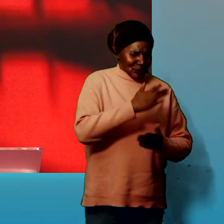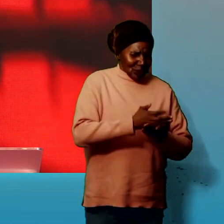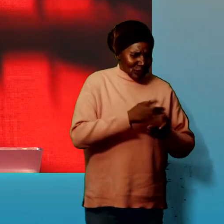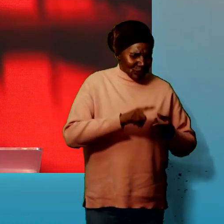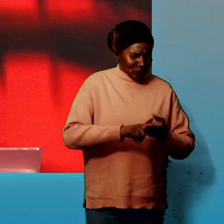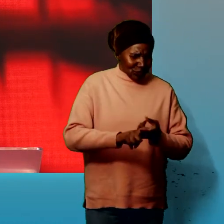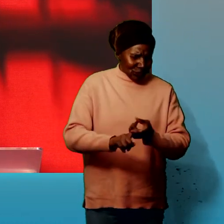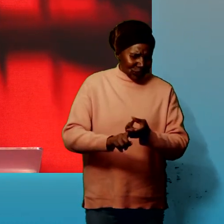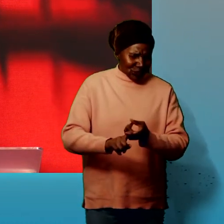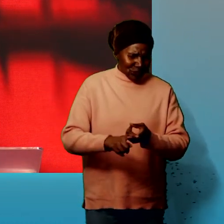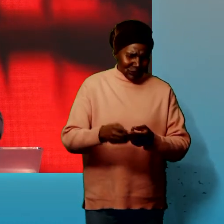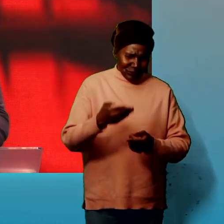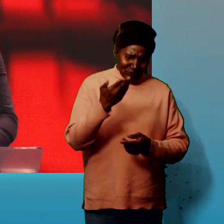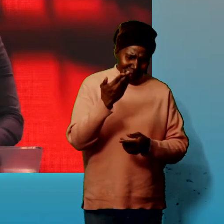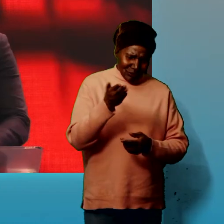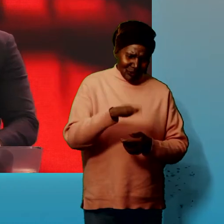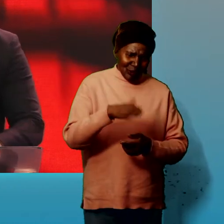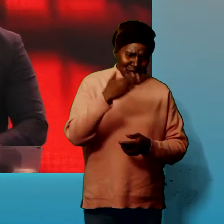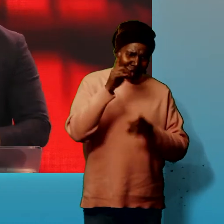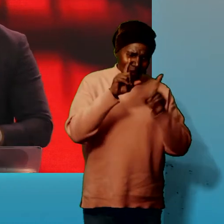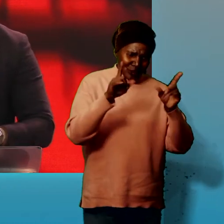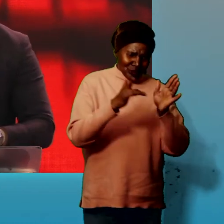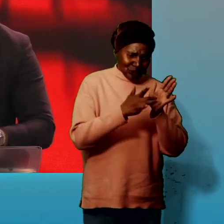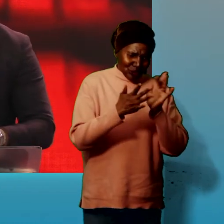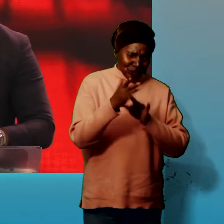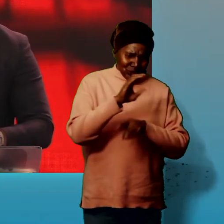Lord Jesus Christ.